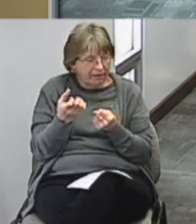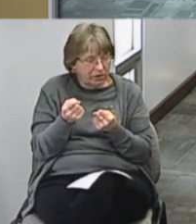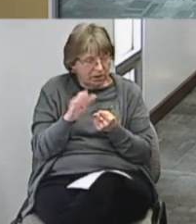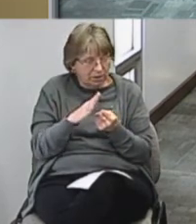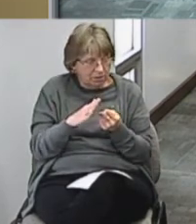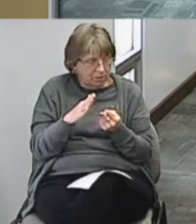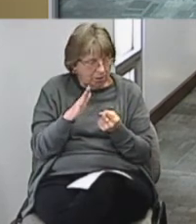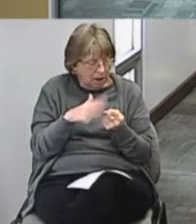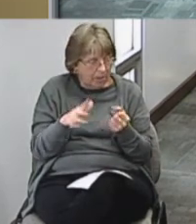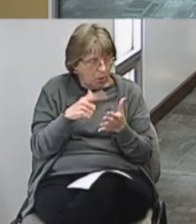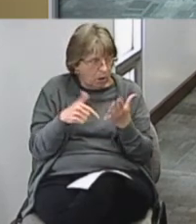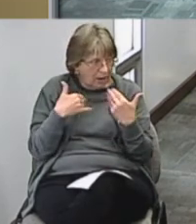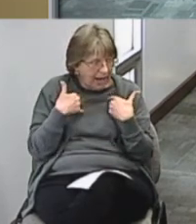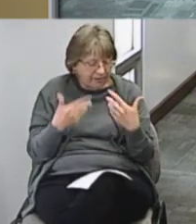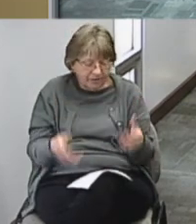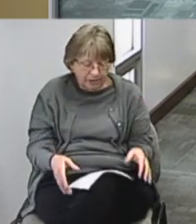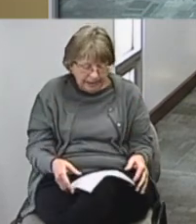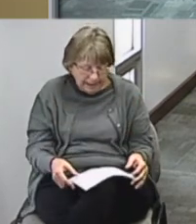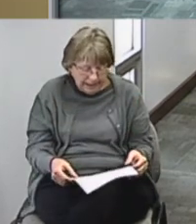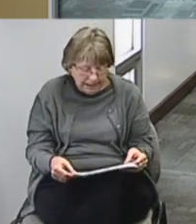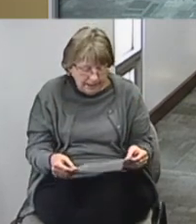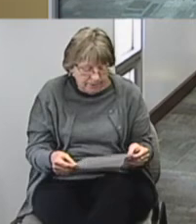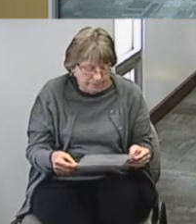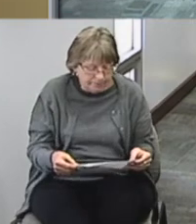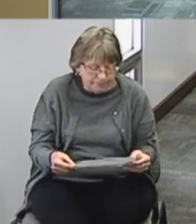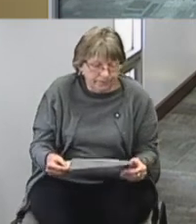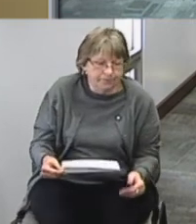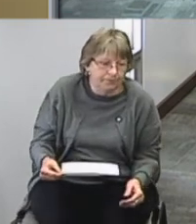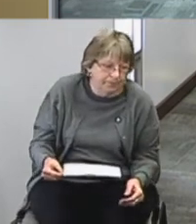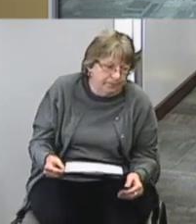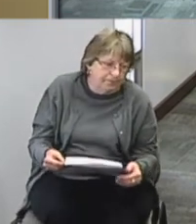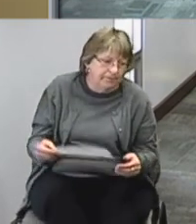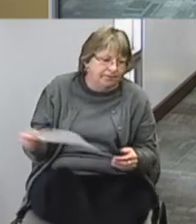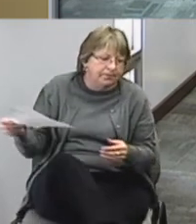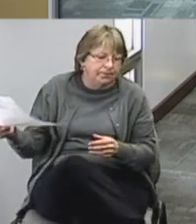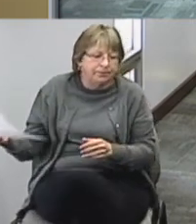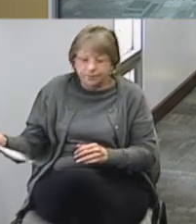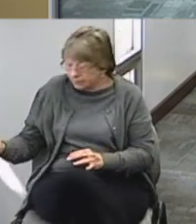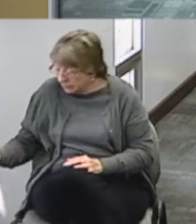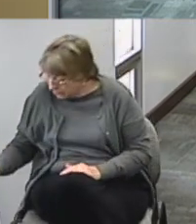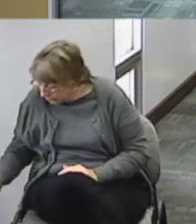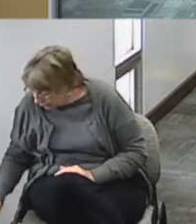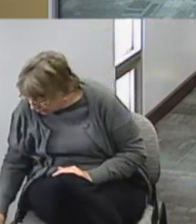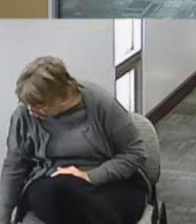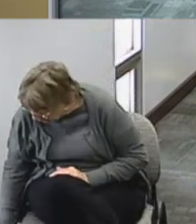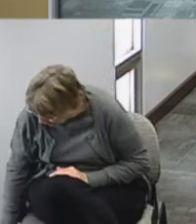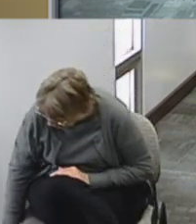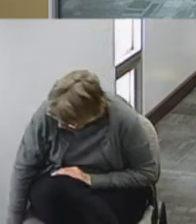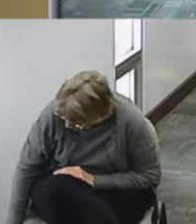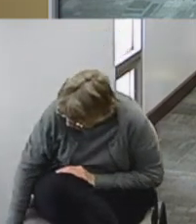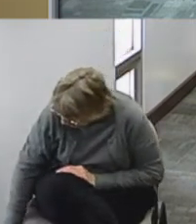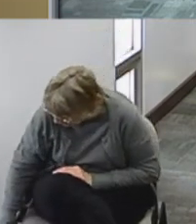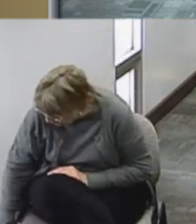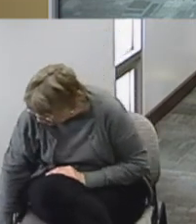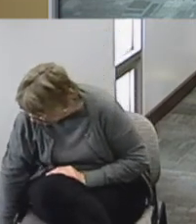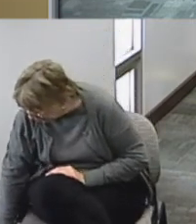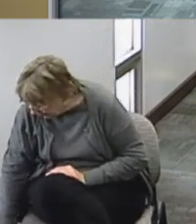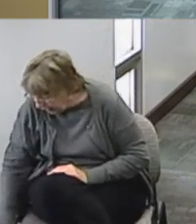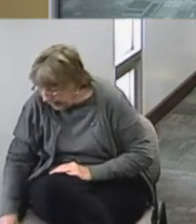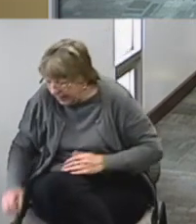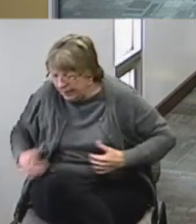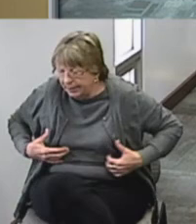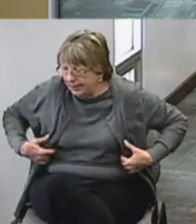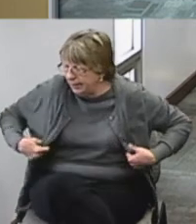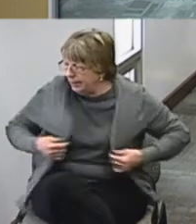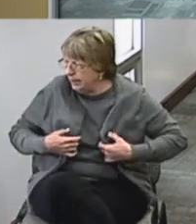before us today, if anybody wants to lead off. And I might myself take that opportunity. With regards to the